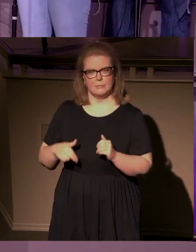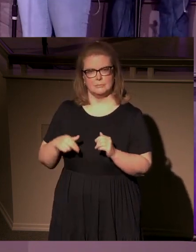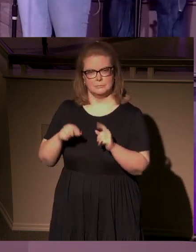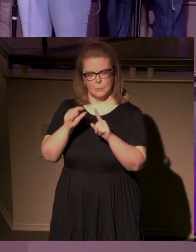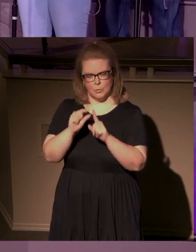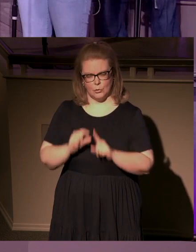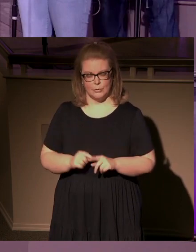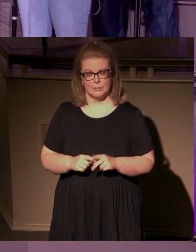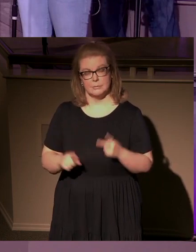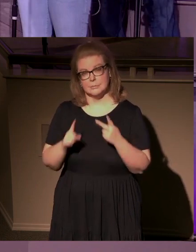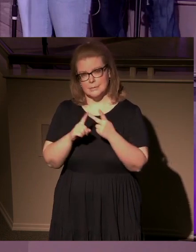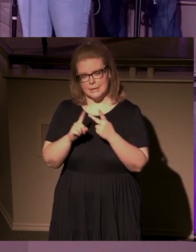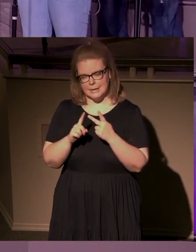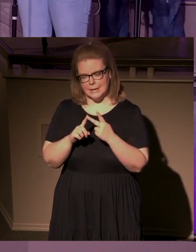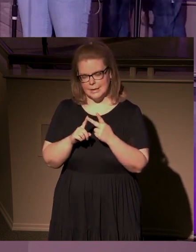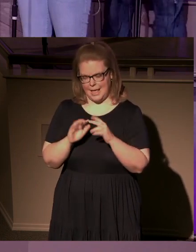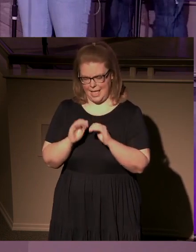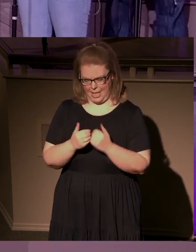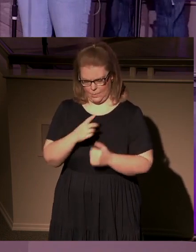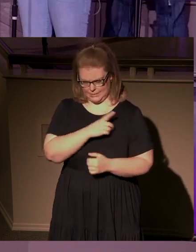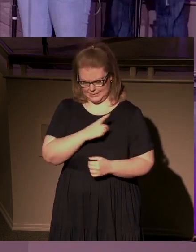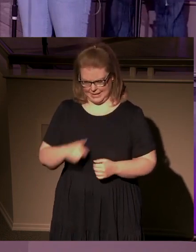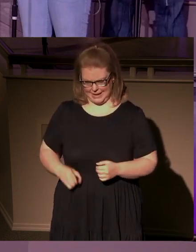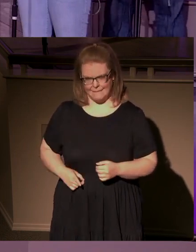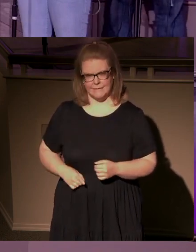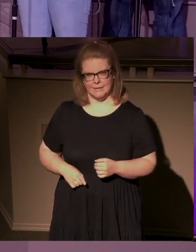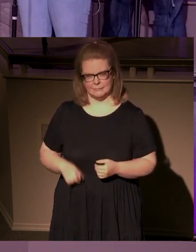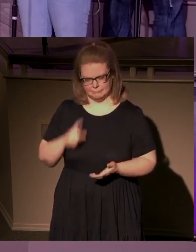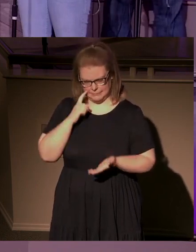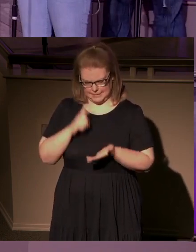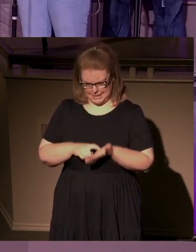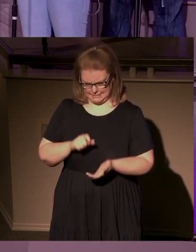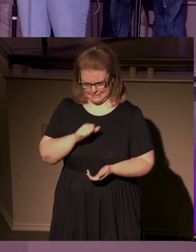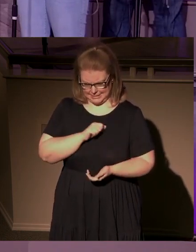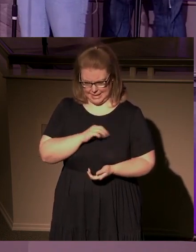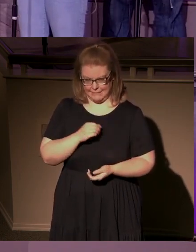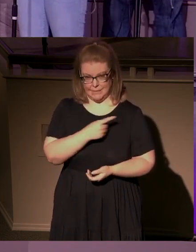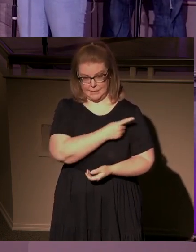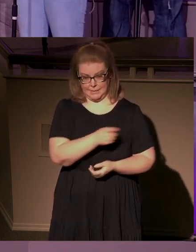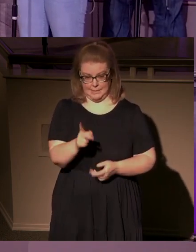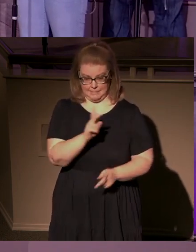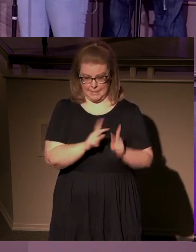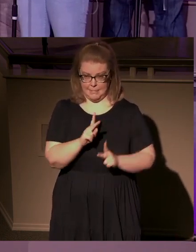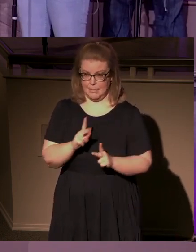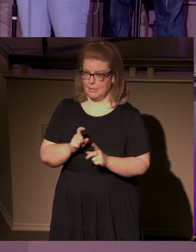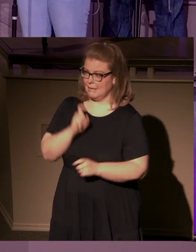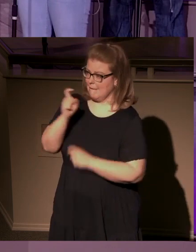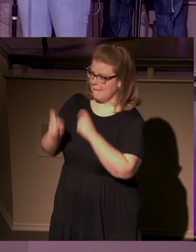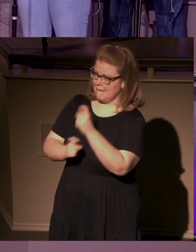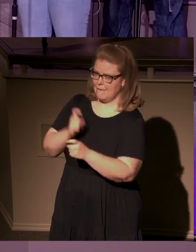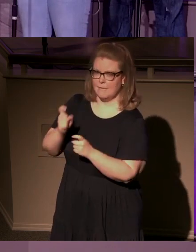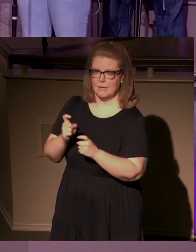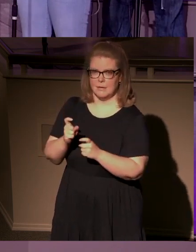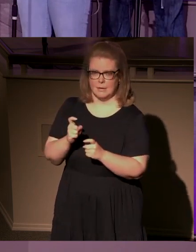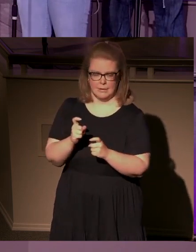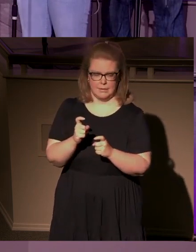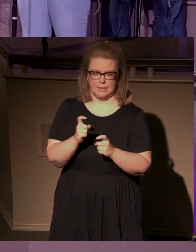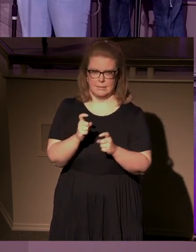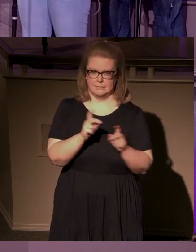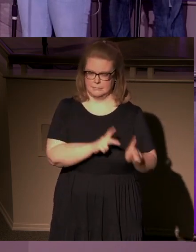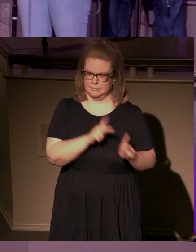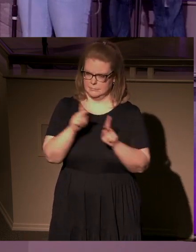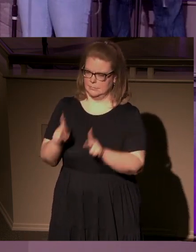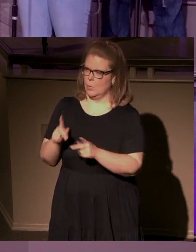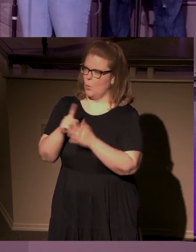David sees himself and everything they gave in comparison to what God has given them,